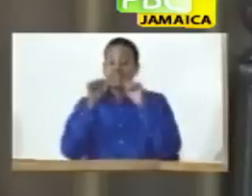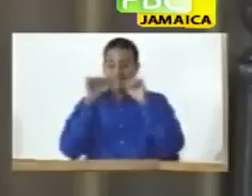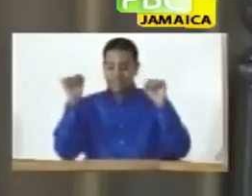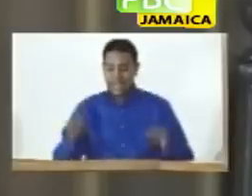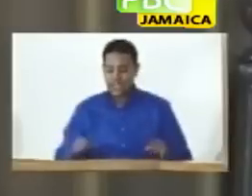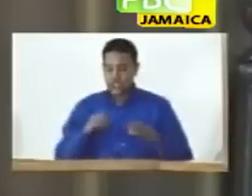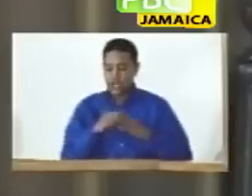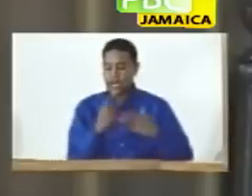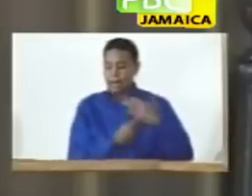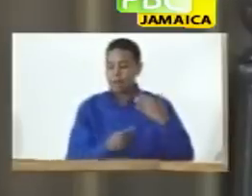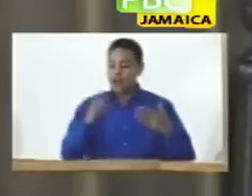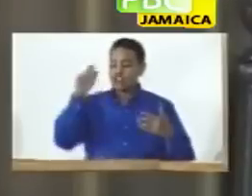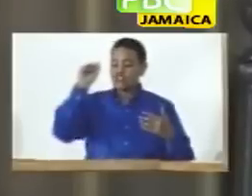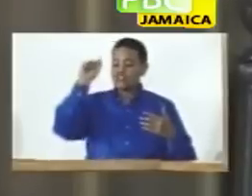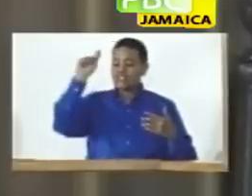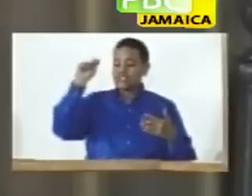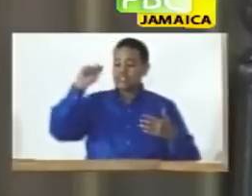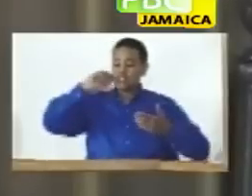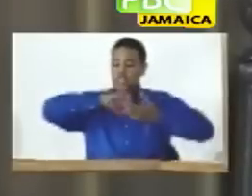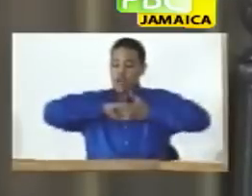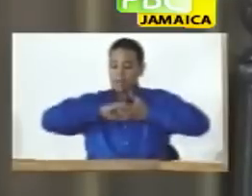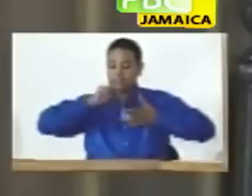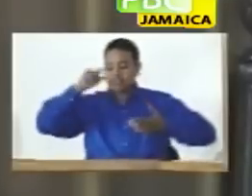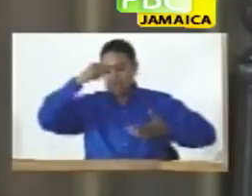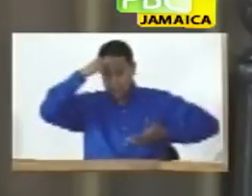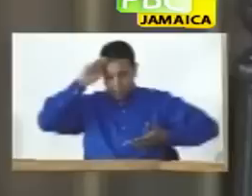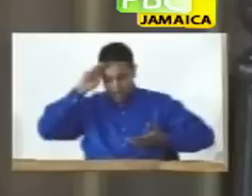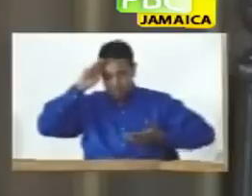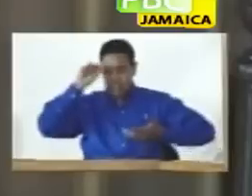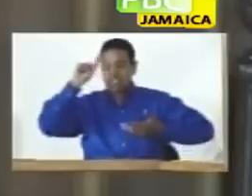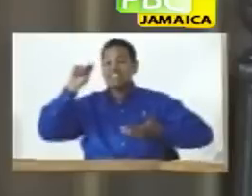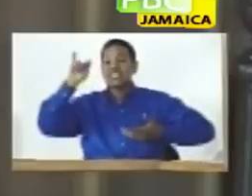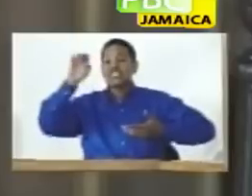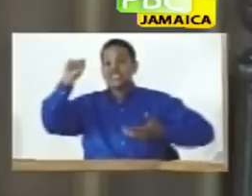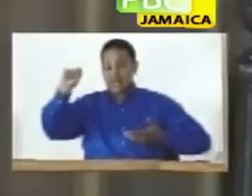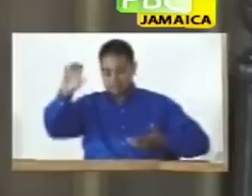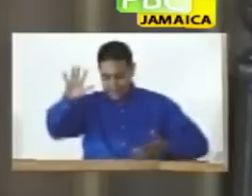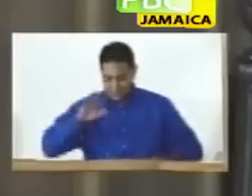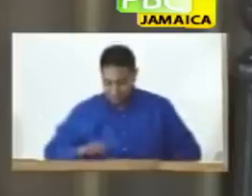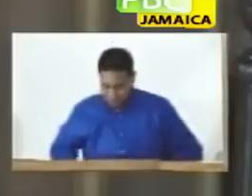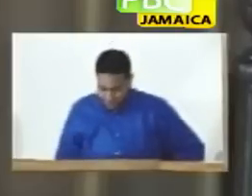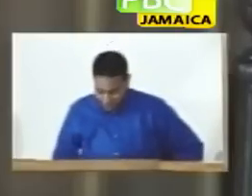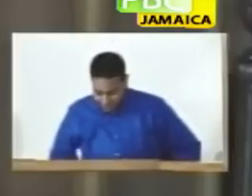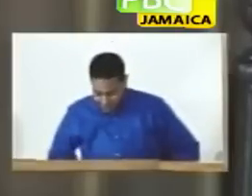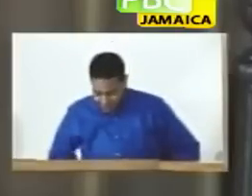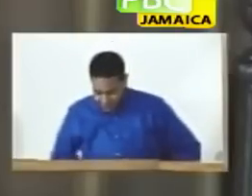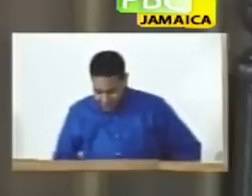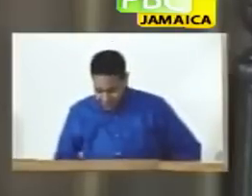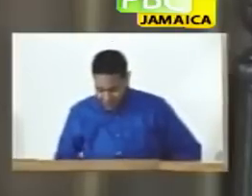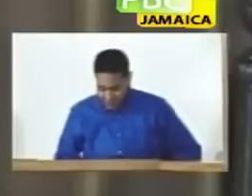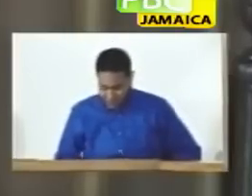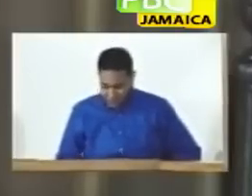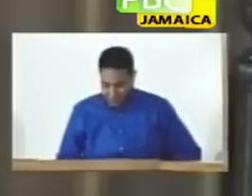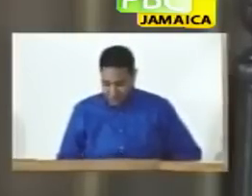the parishes of St. Thomas, St. Mary, and St. James.